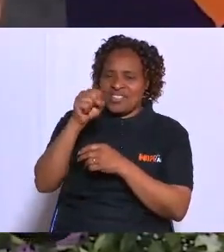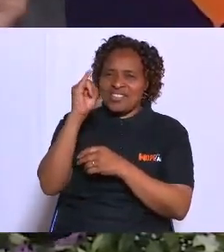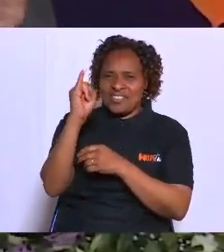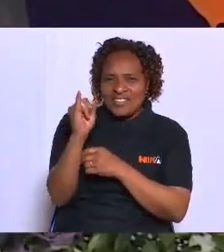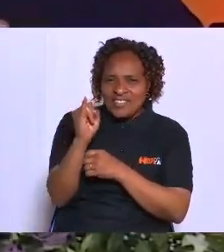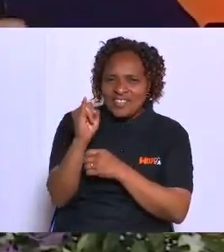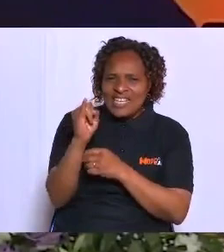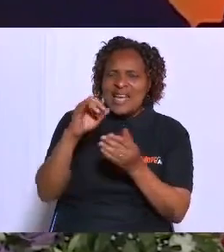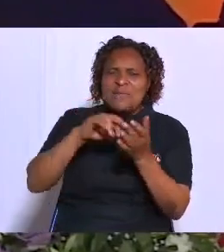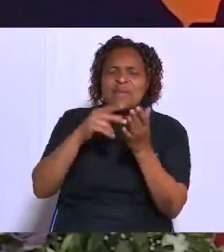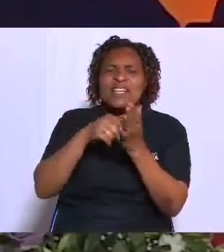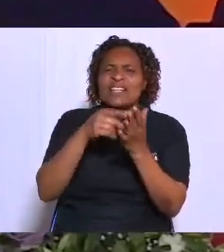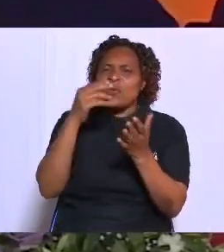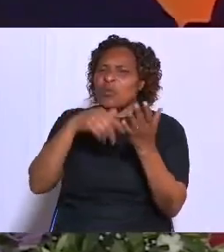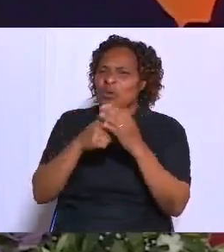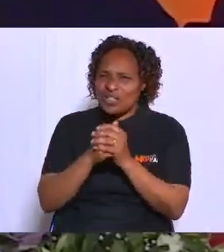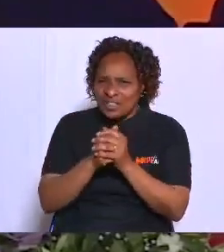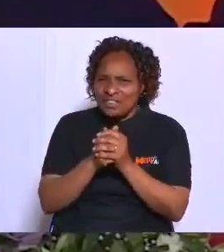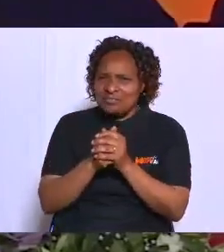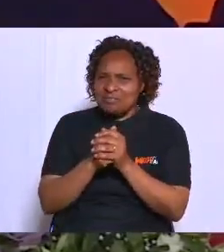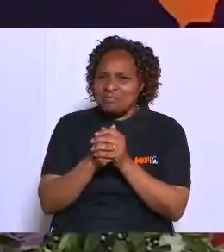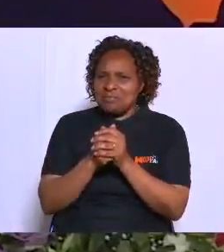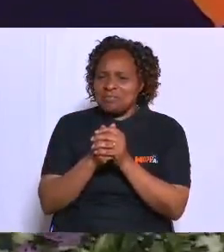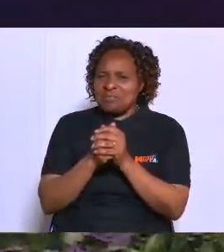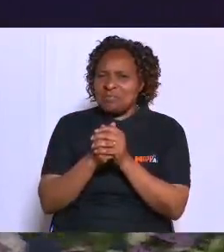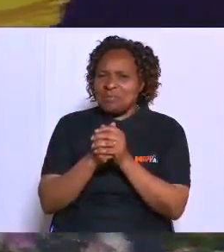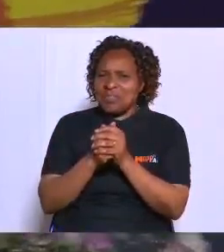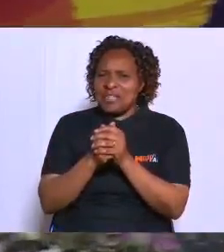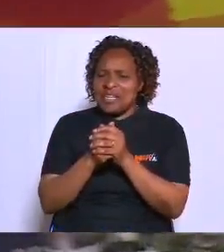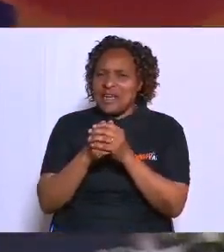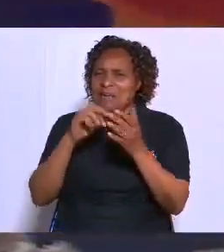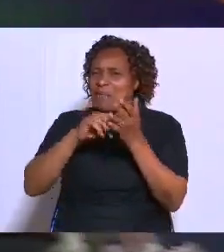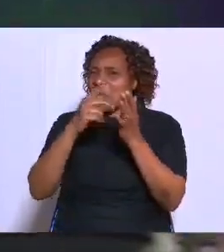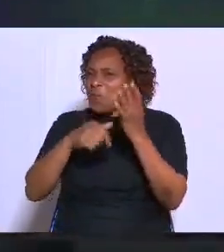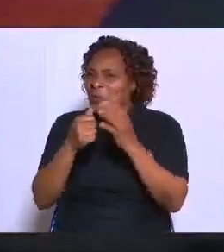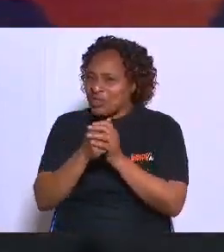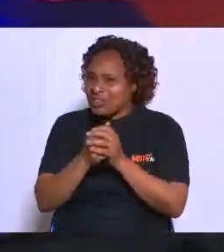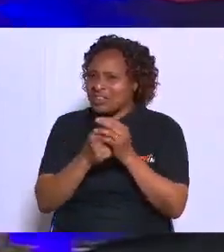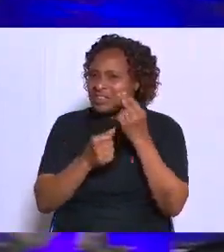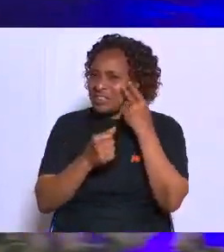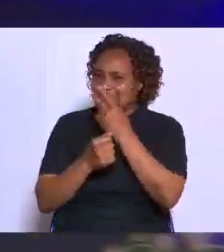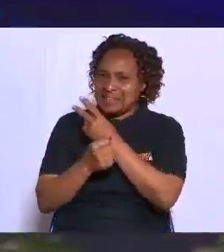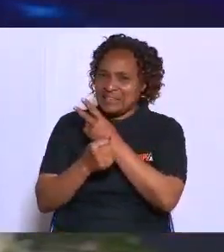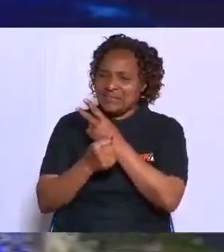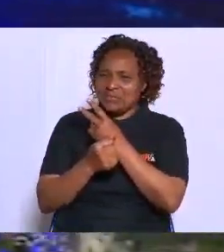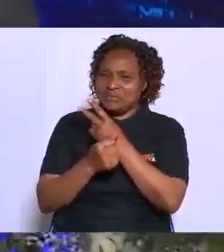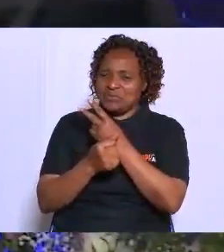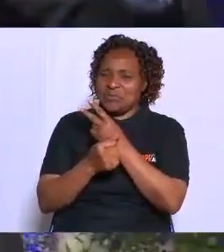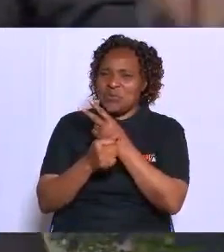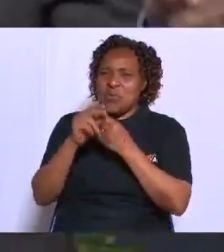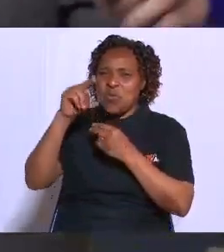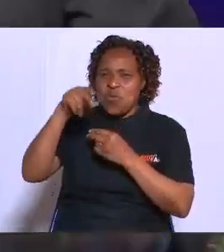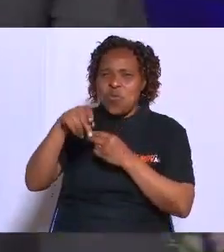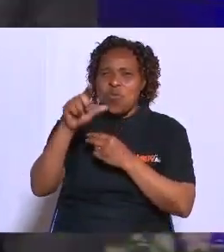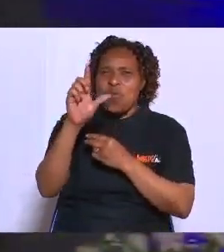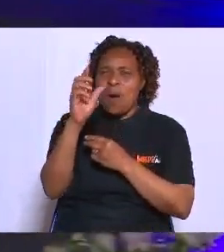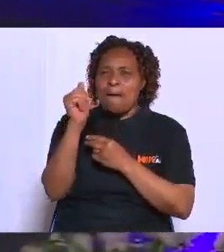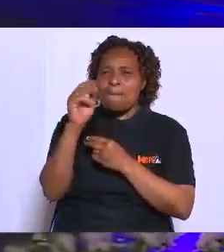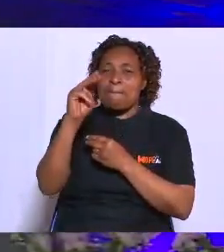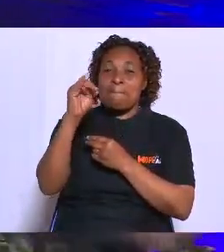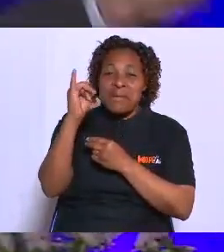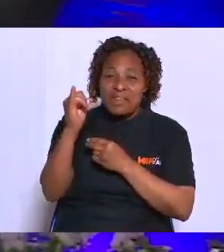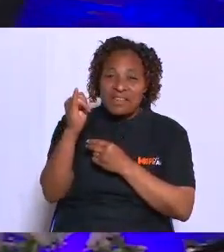what does quasi mean or Kwame I'm sorry Kwame Kwame quasi is the next day Sunday I'll come to that Kwame